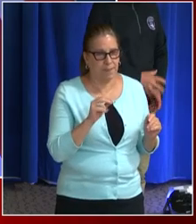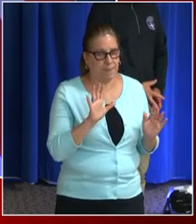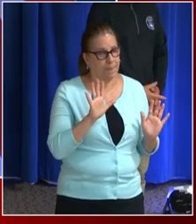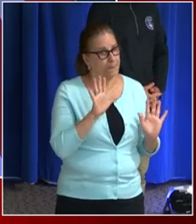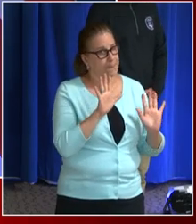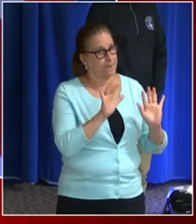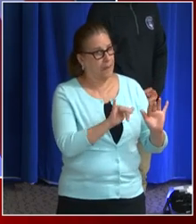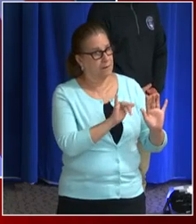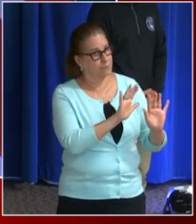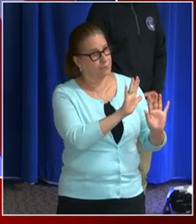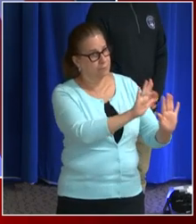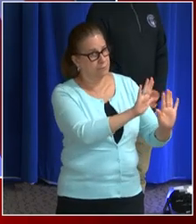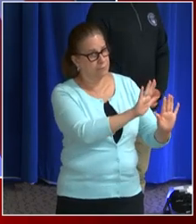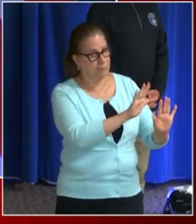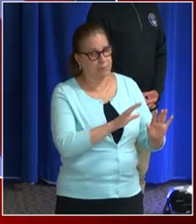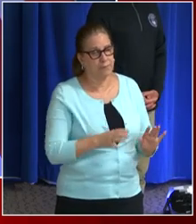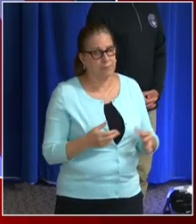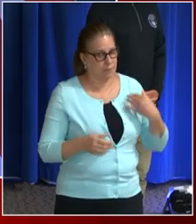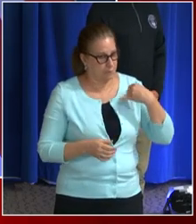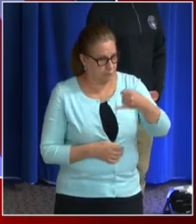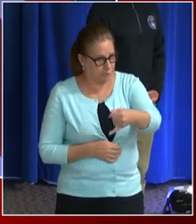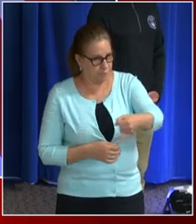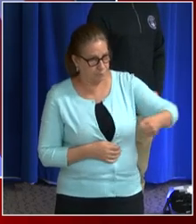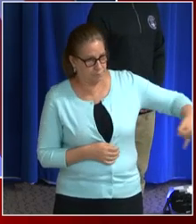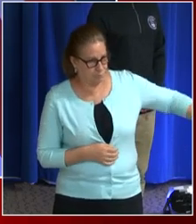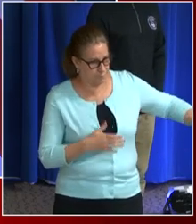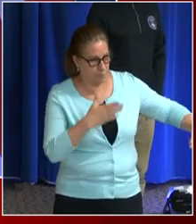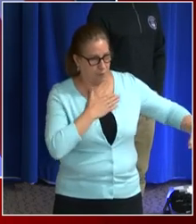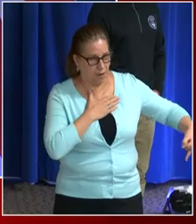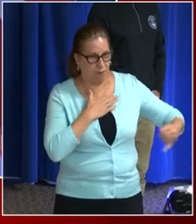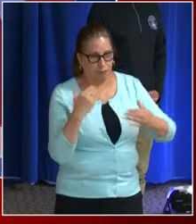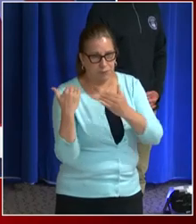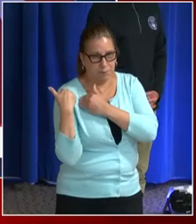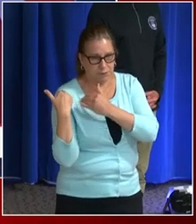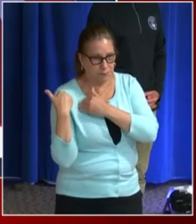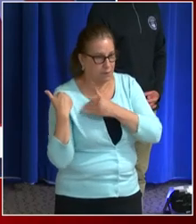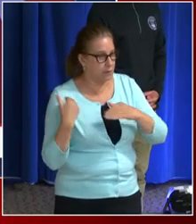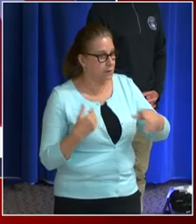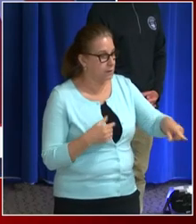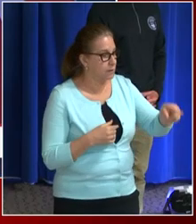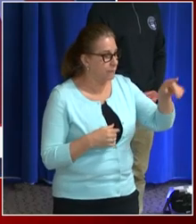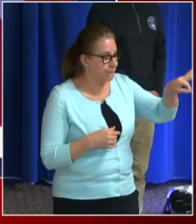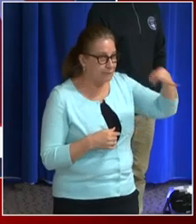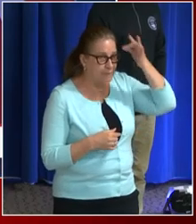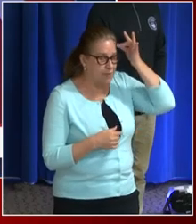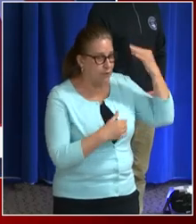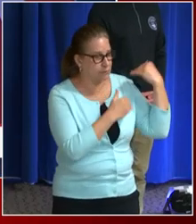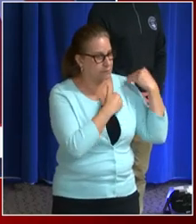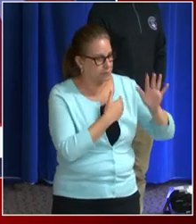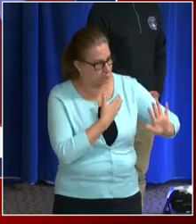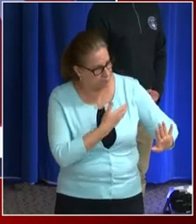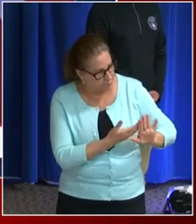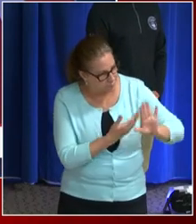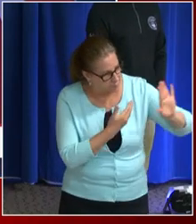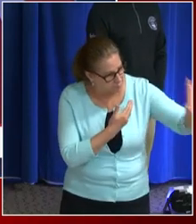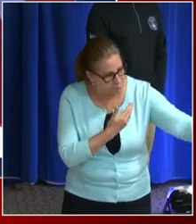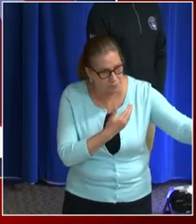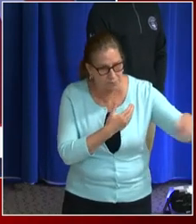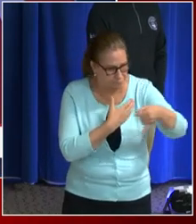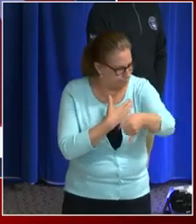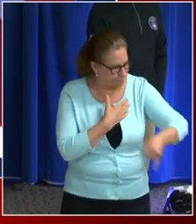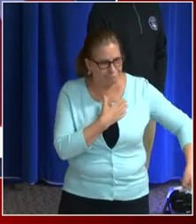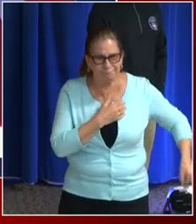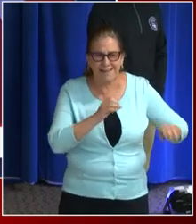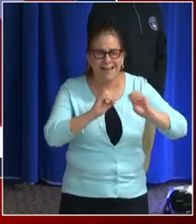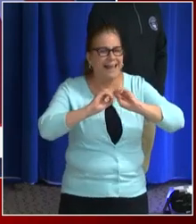clear areas of responsibility with our federal partners. That area down there, right to the north of Lafayette Square,